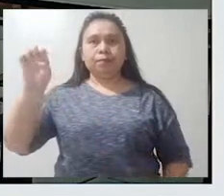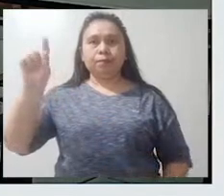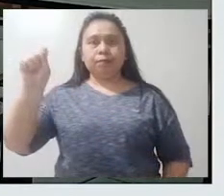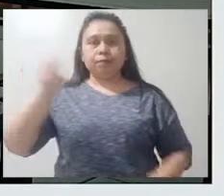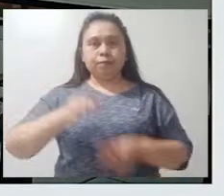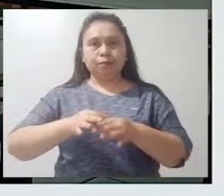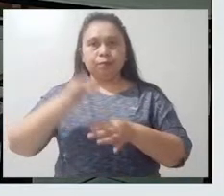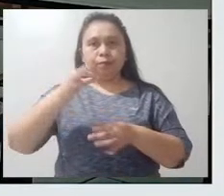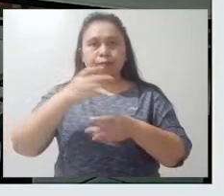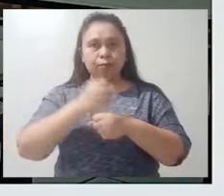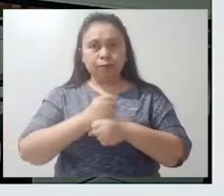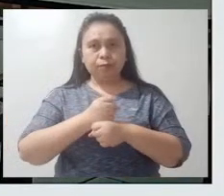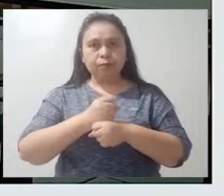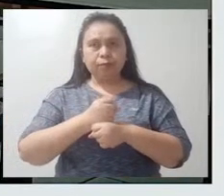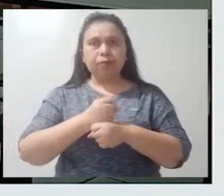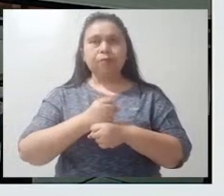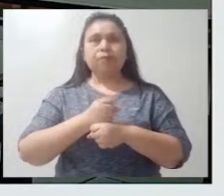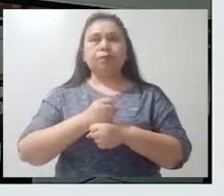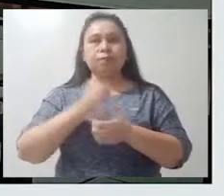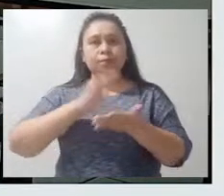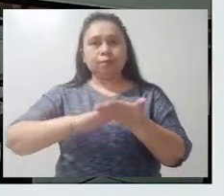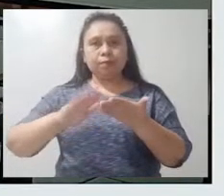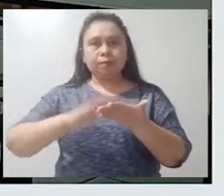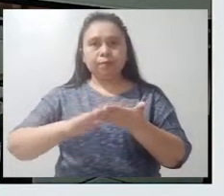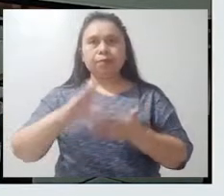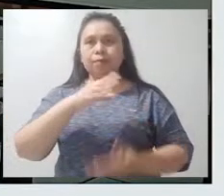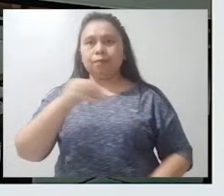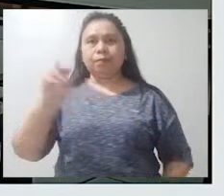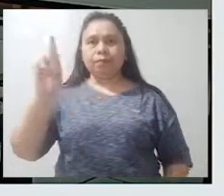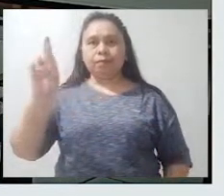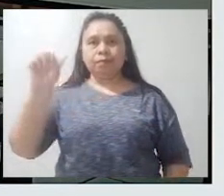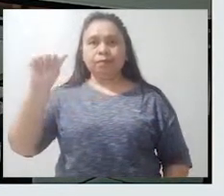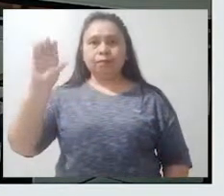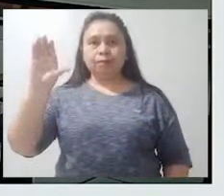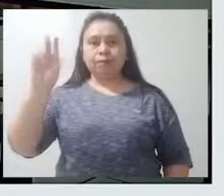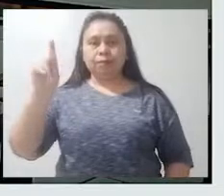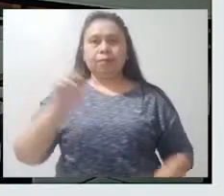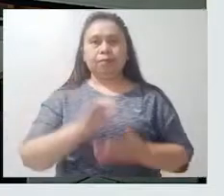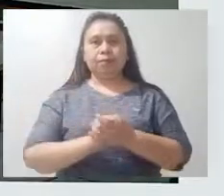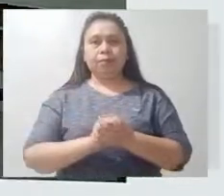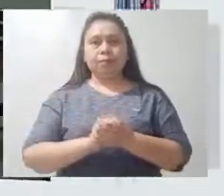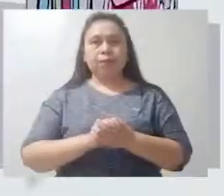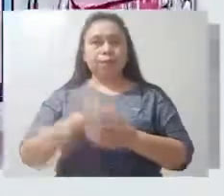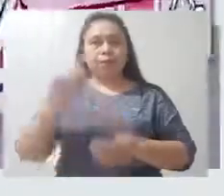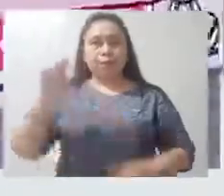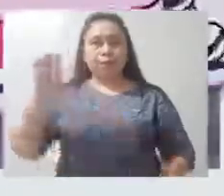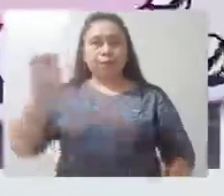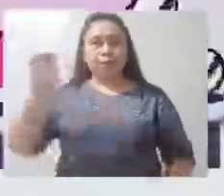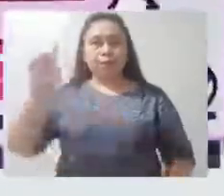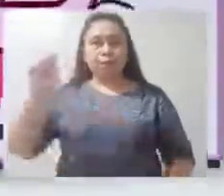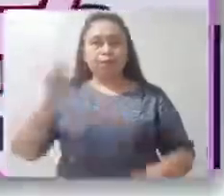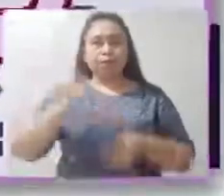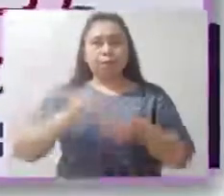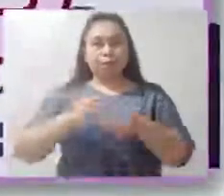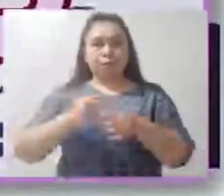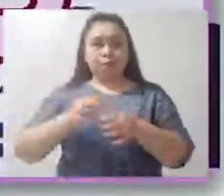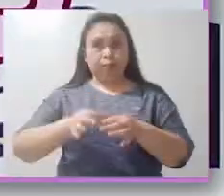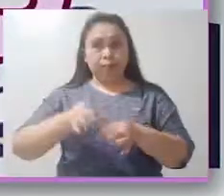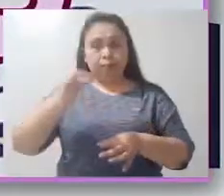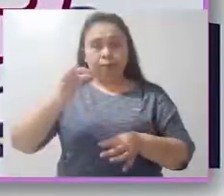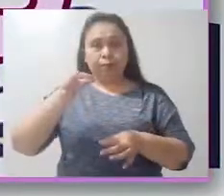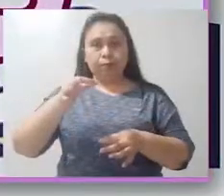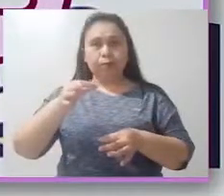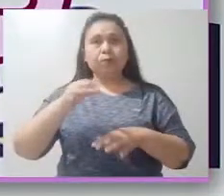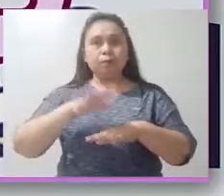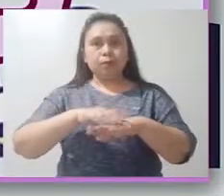holder, test tube brush, and test tube rock. A test tube is also known as culture